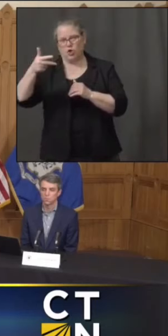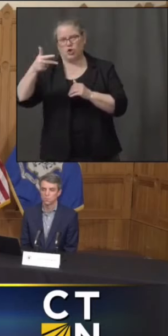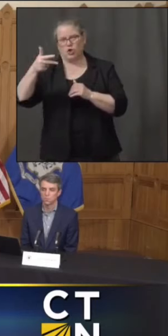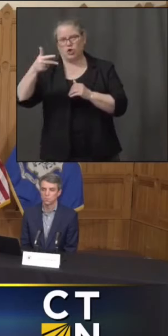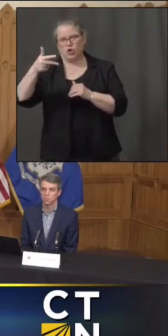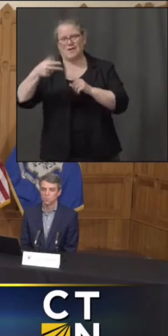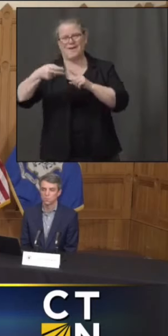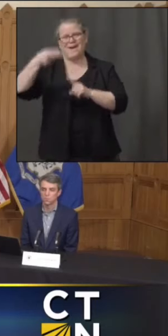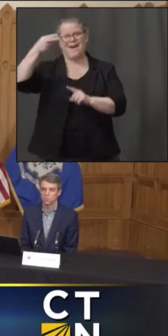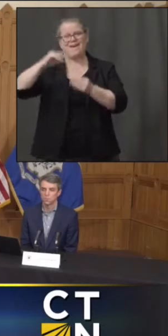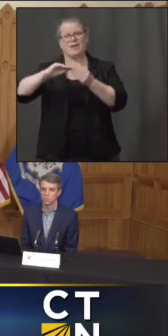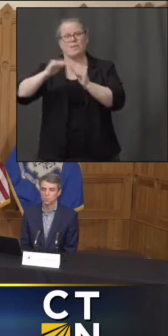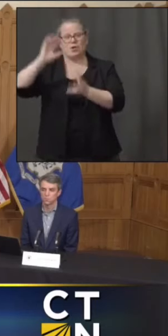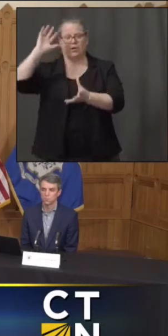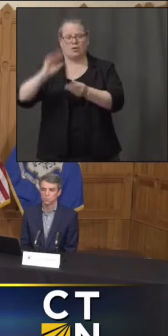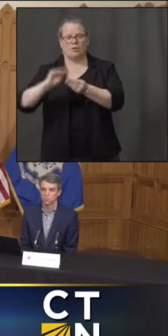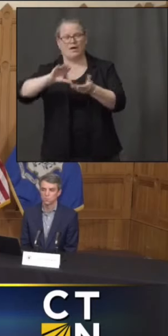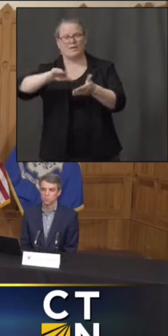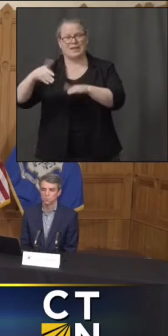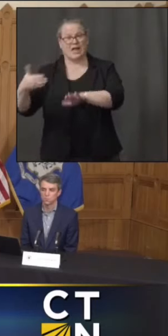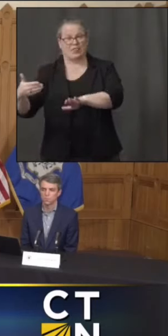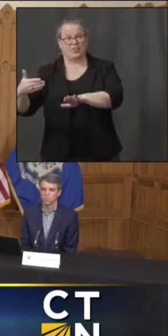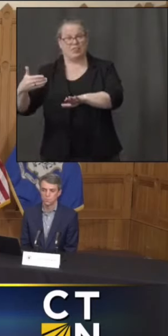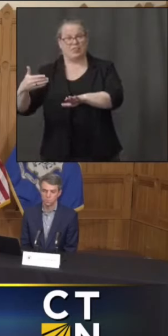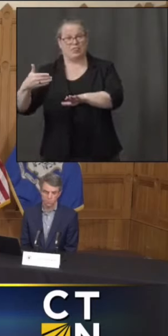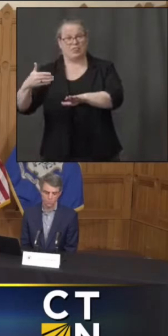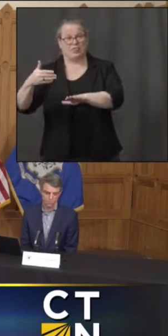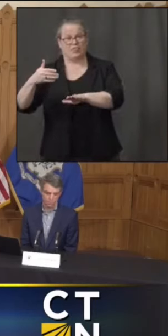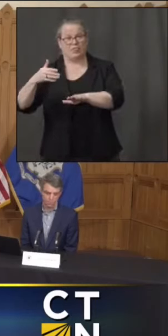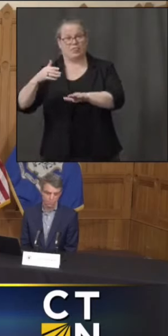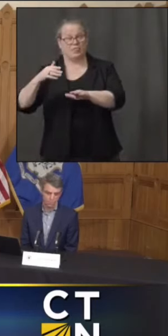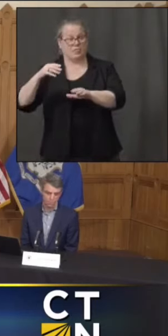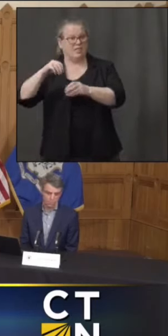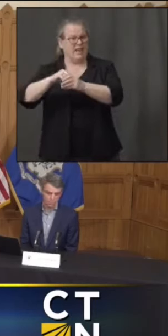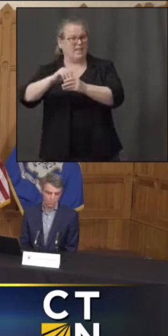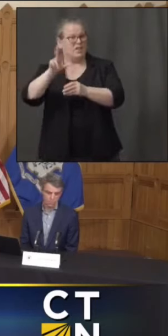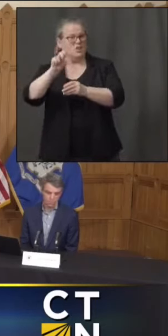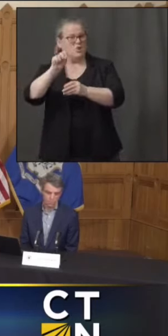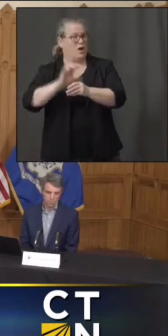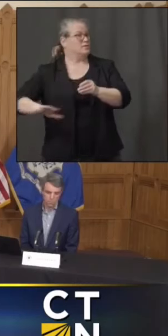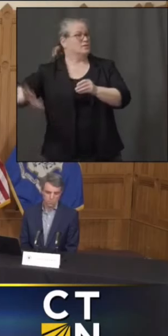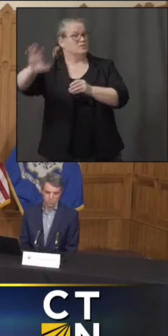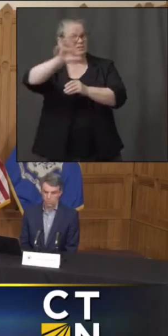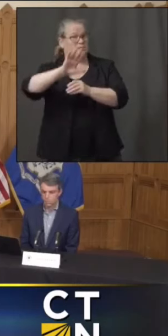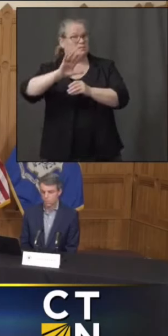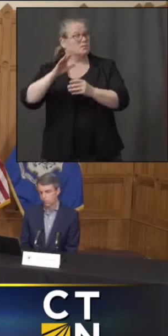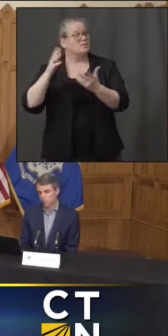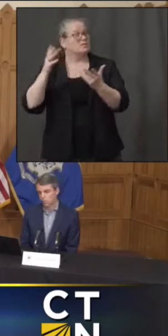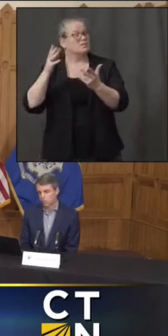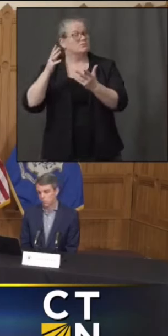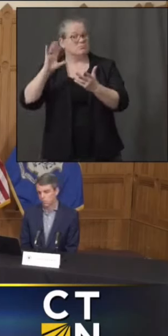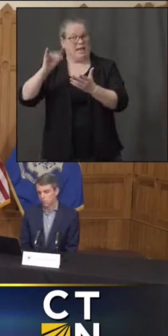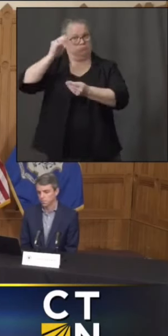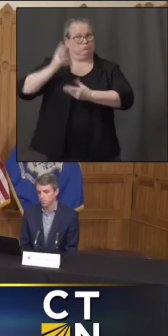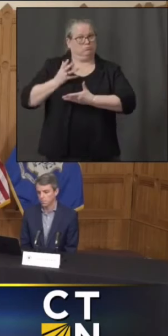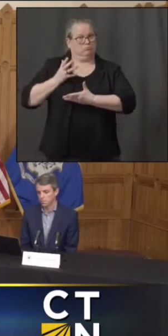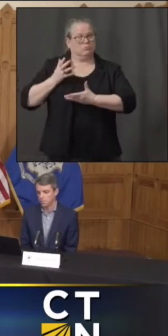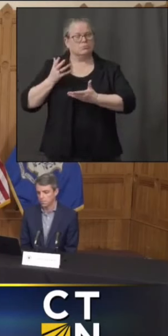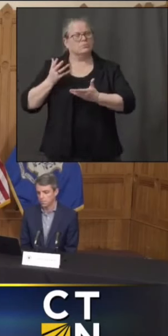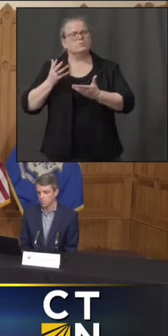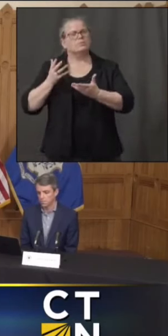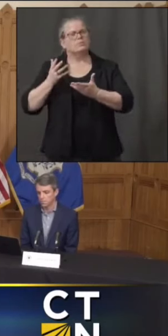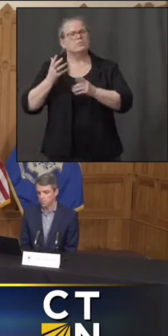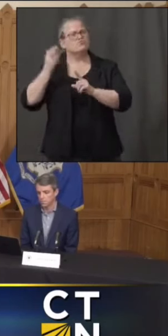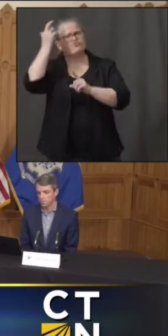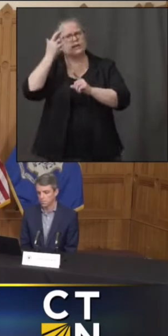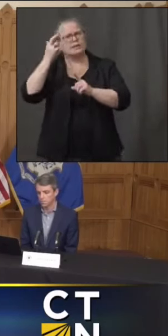COVID in the country, as far as we're told. Can you tell us what are the biggest factors why Connecticut has such a high